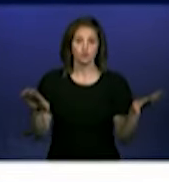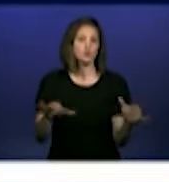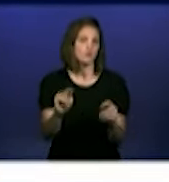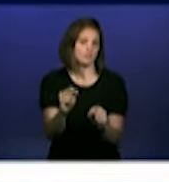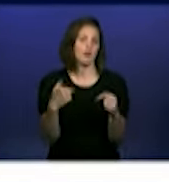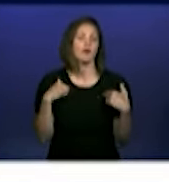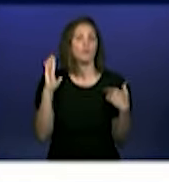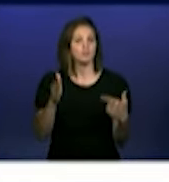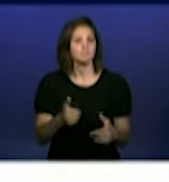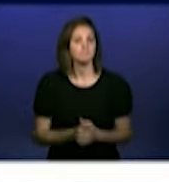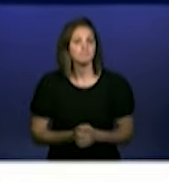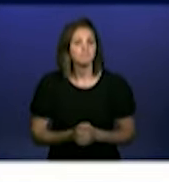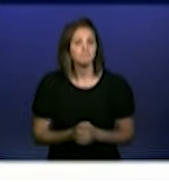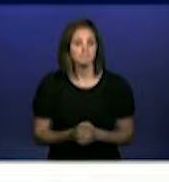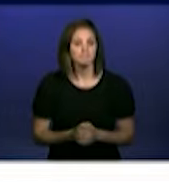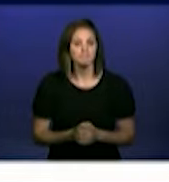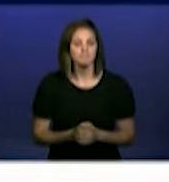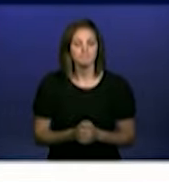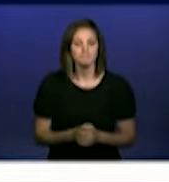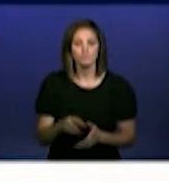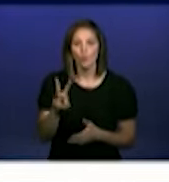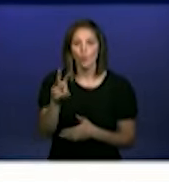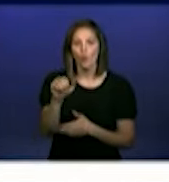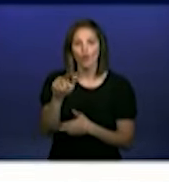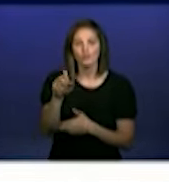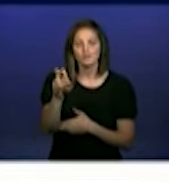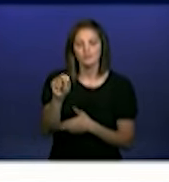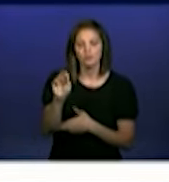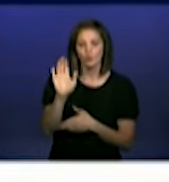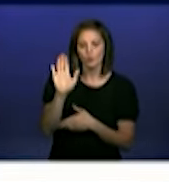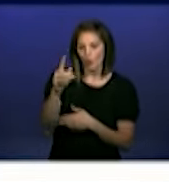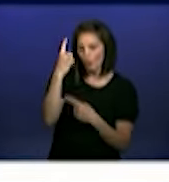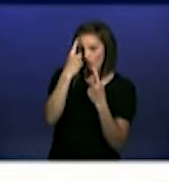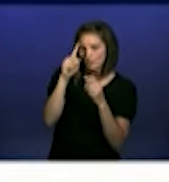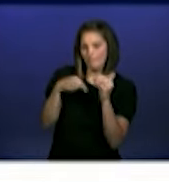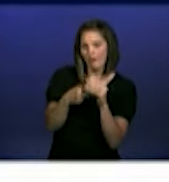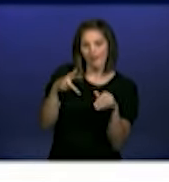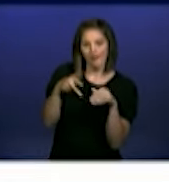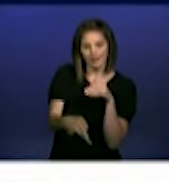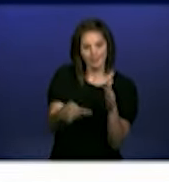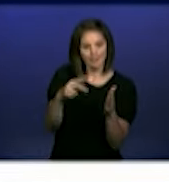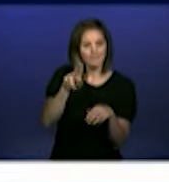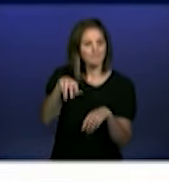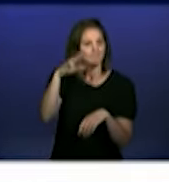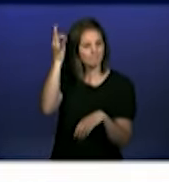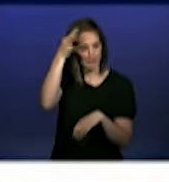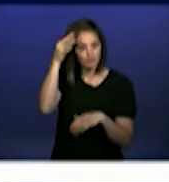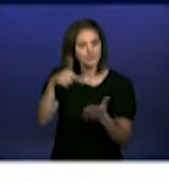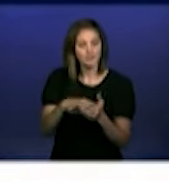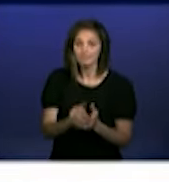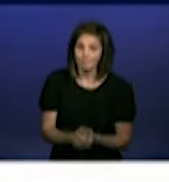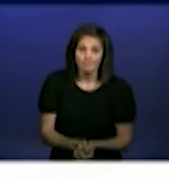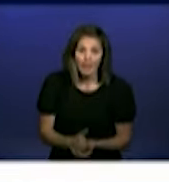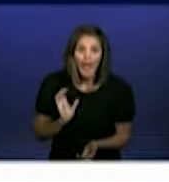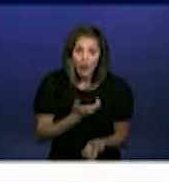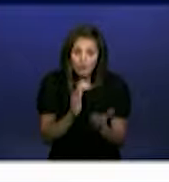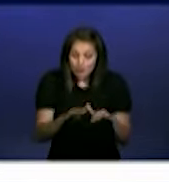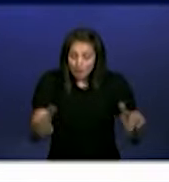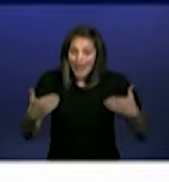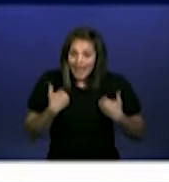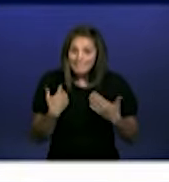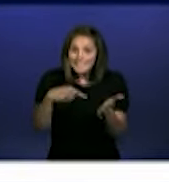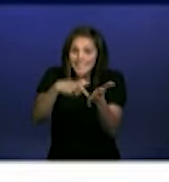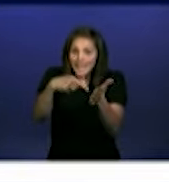much. Mr. Walton, we'll go to you. Your thoughts on cutting the federal debt. Yeah, so we're saddling our children with generational debt,